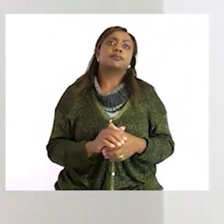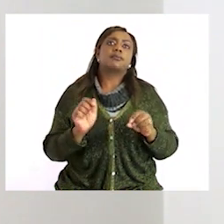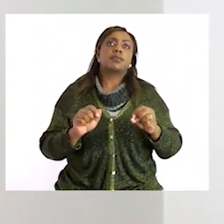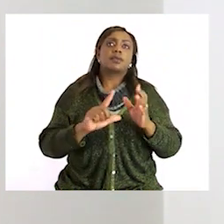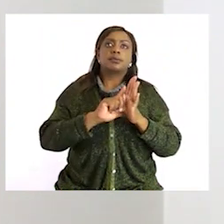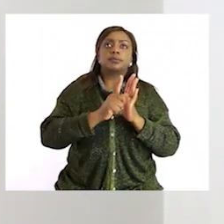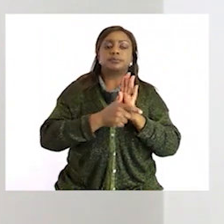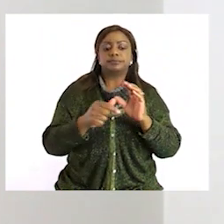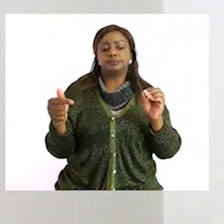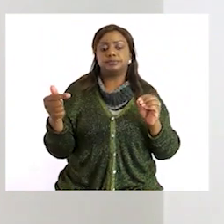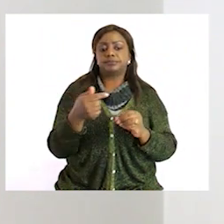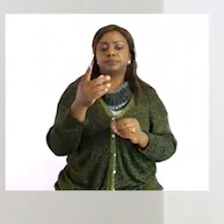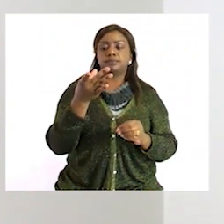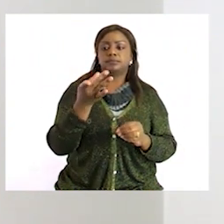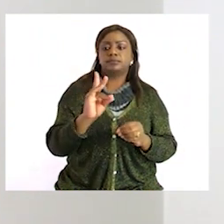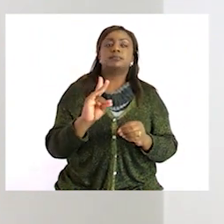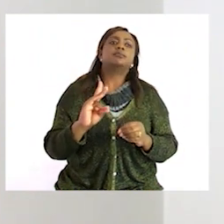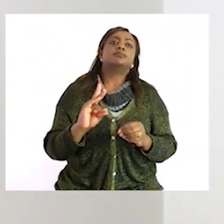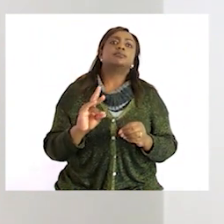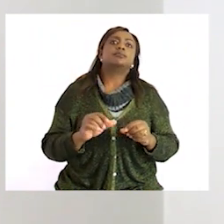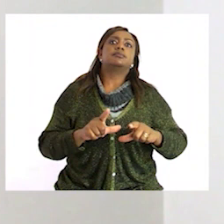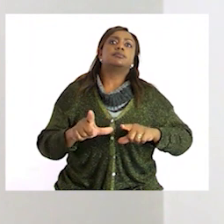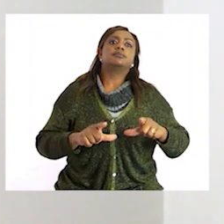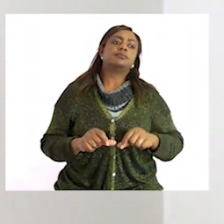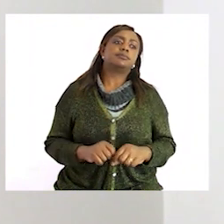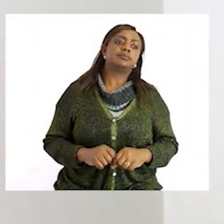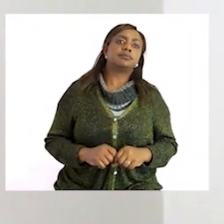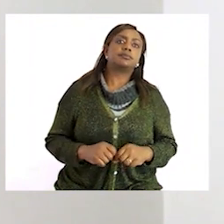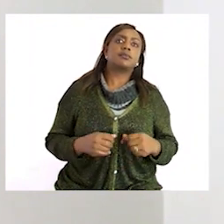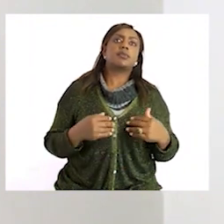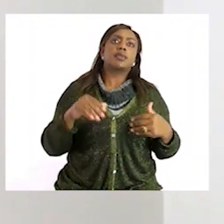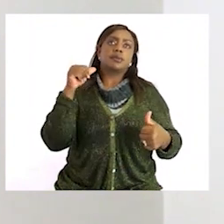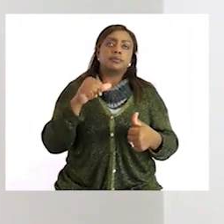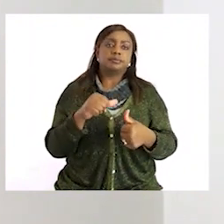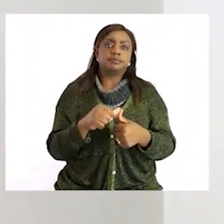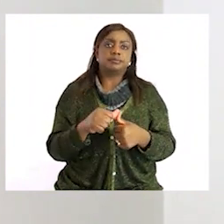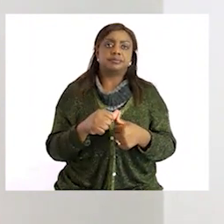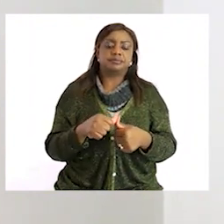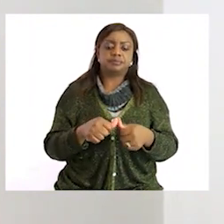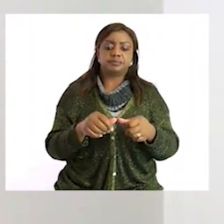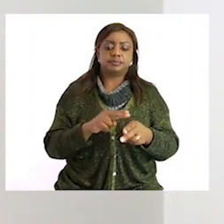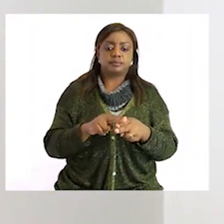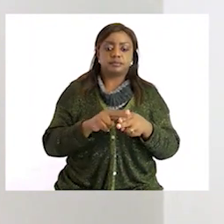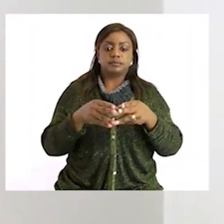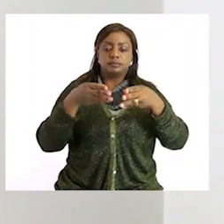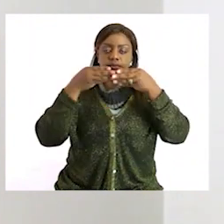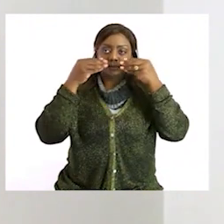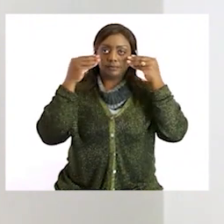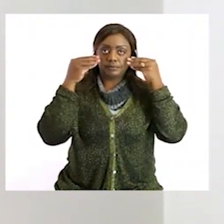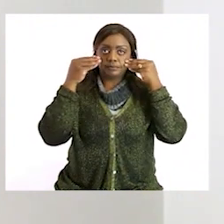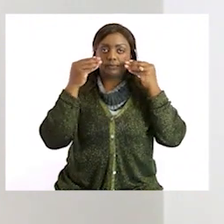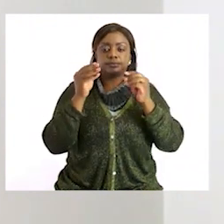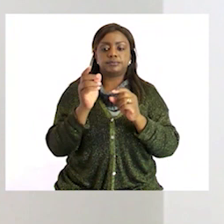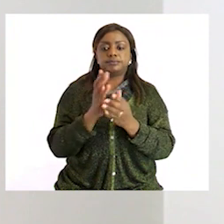lesson is grade 7 science. But before we start with our lesson, remember to put on your mask, and let's also sanitize